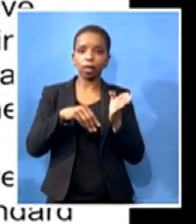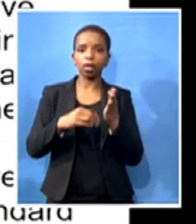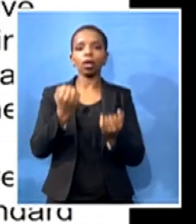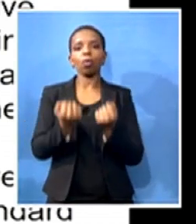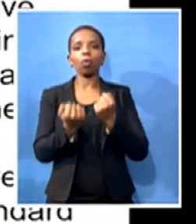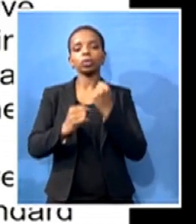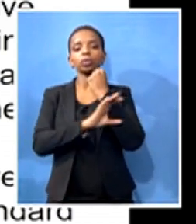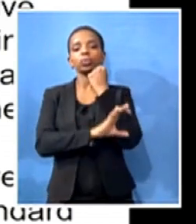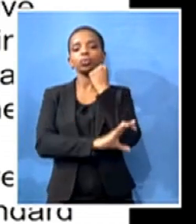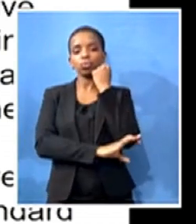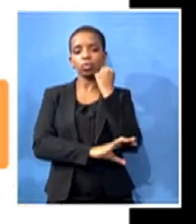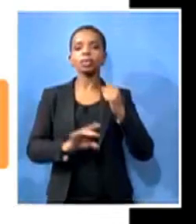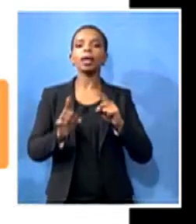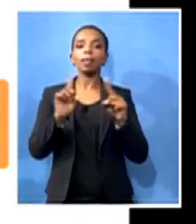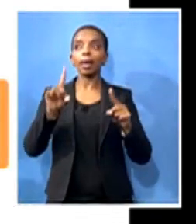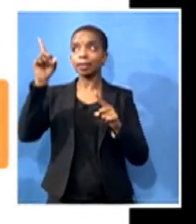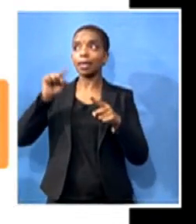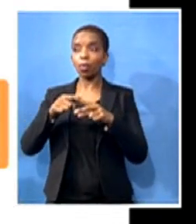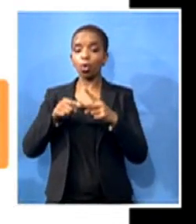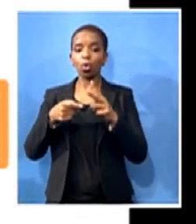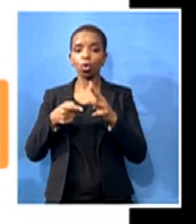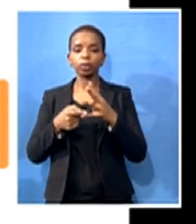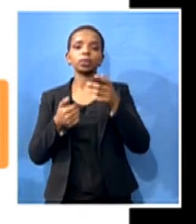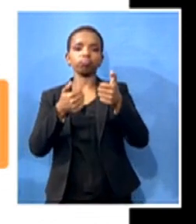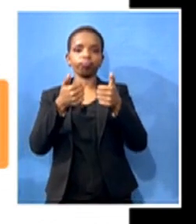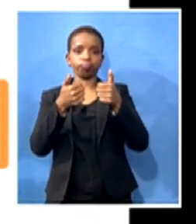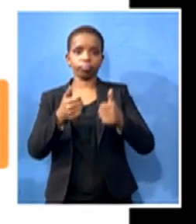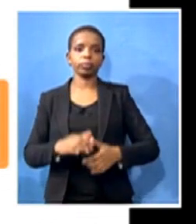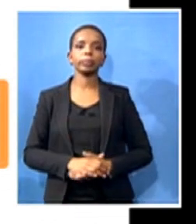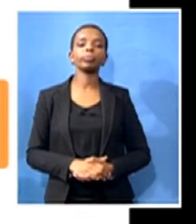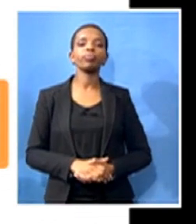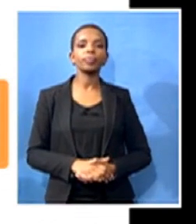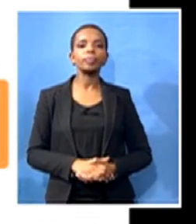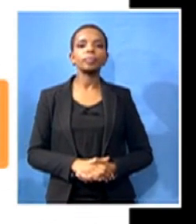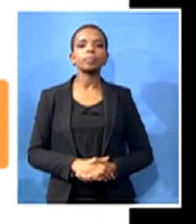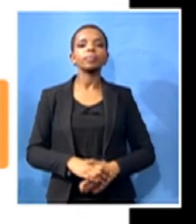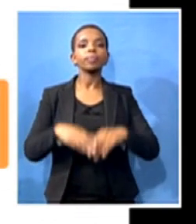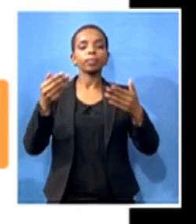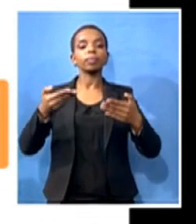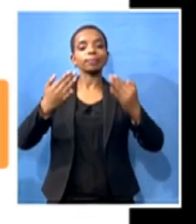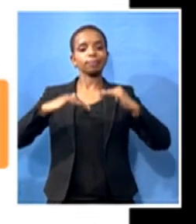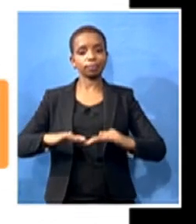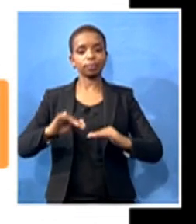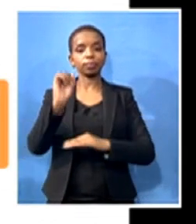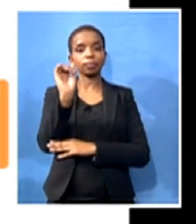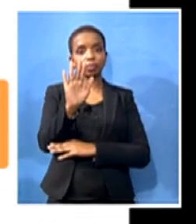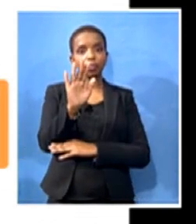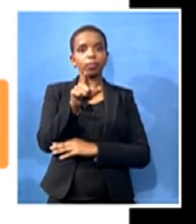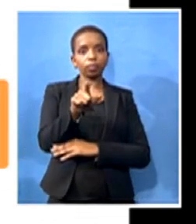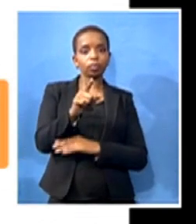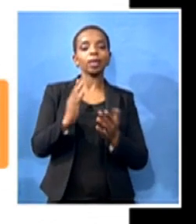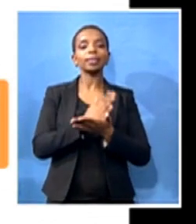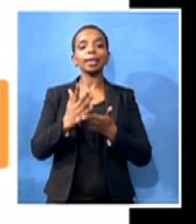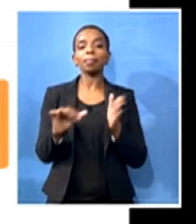In the next slide, there's just an important sentence, I think, that should be taken